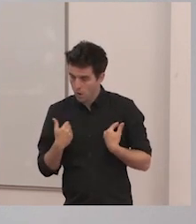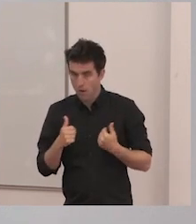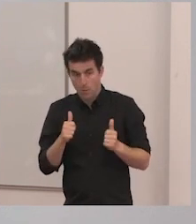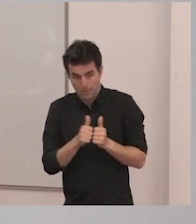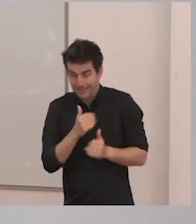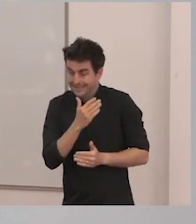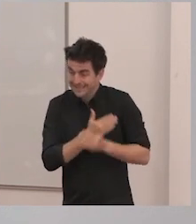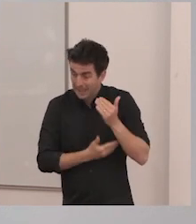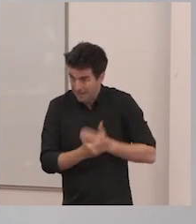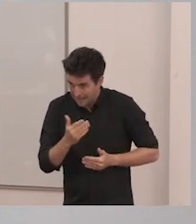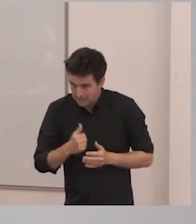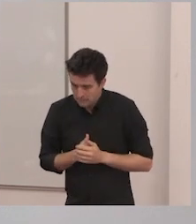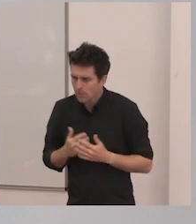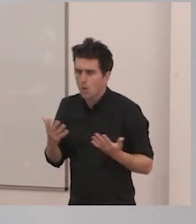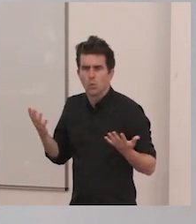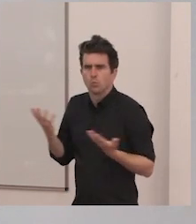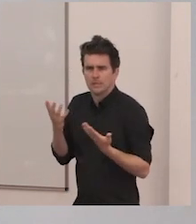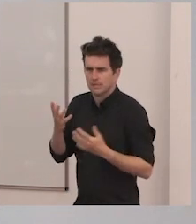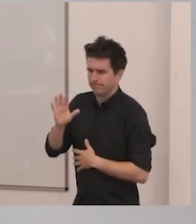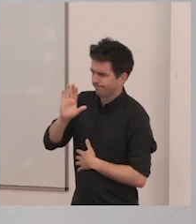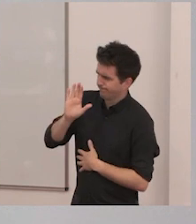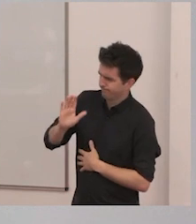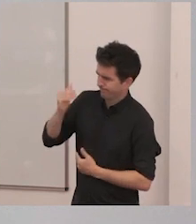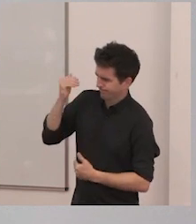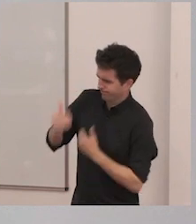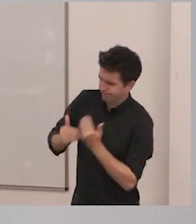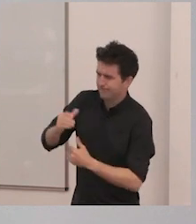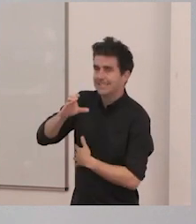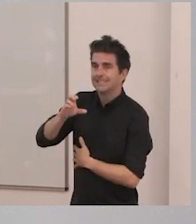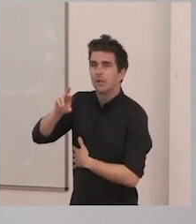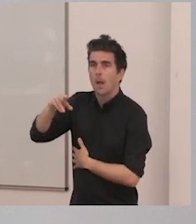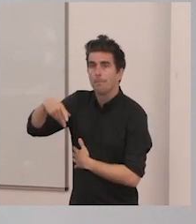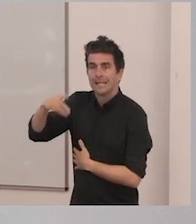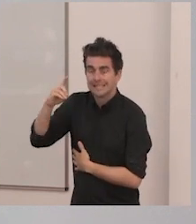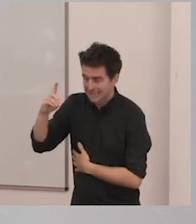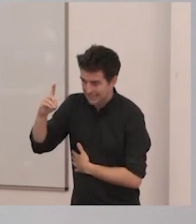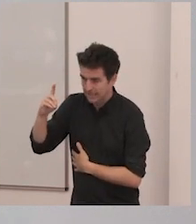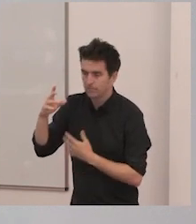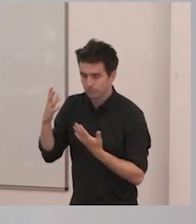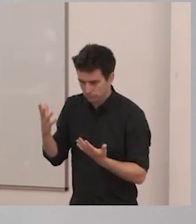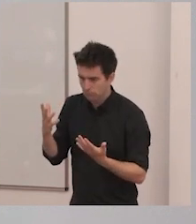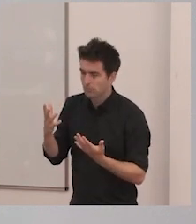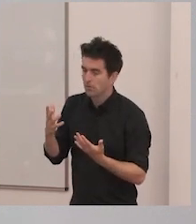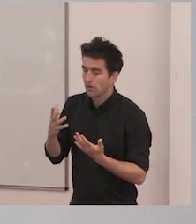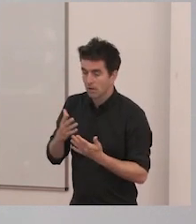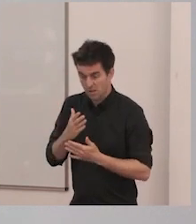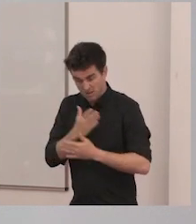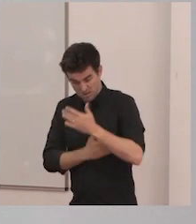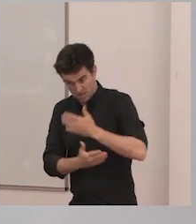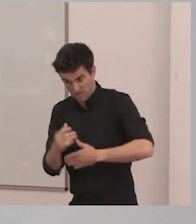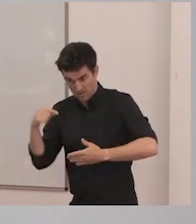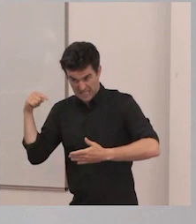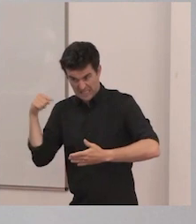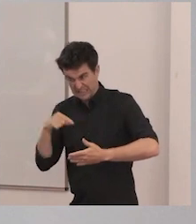to, disability, has long been an exception for the application of human rights and